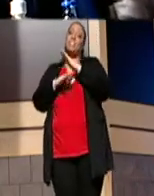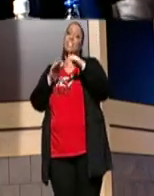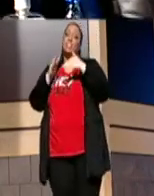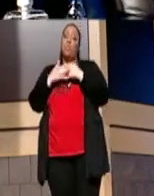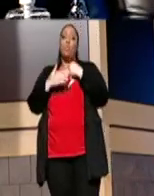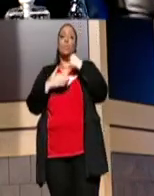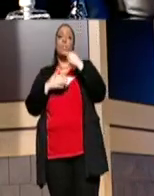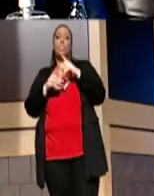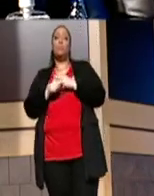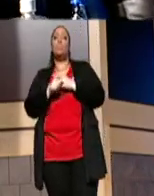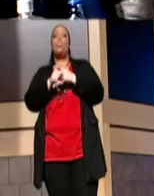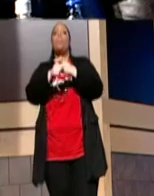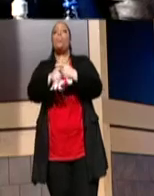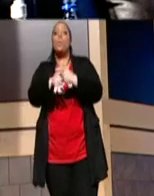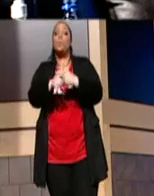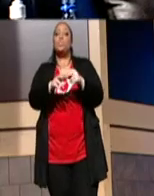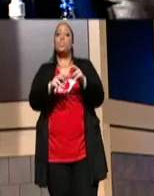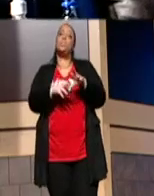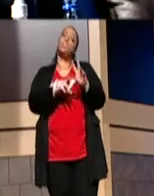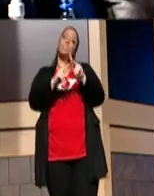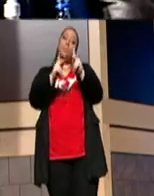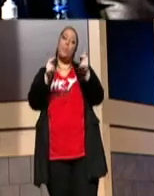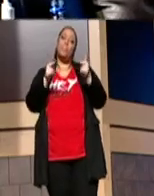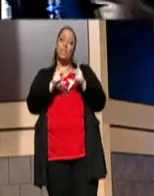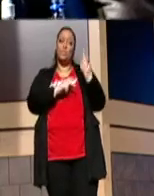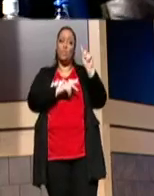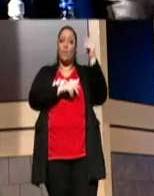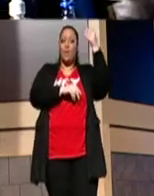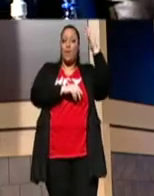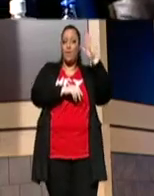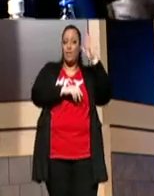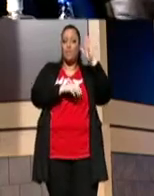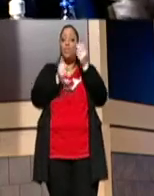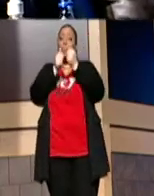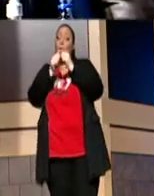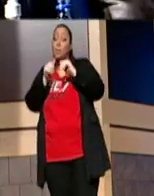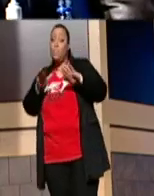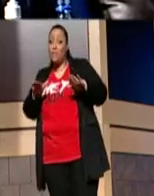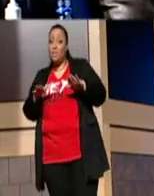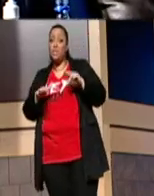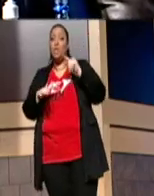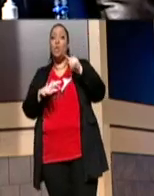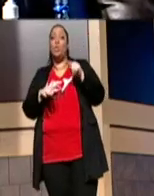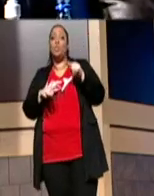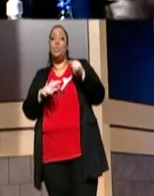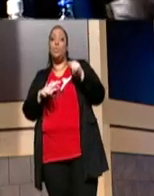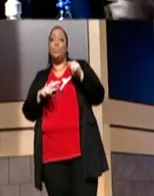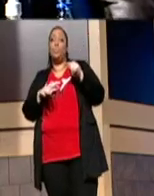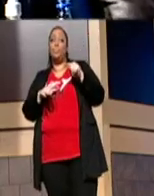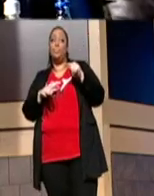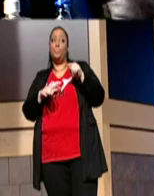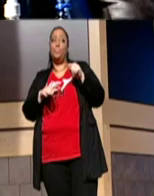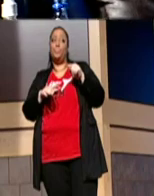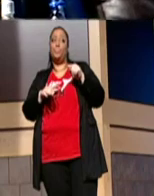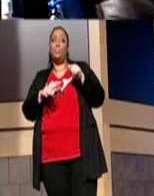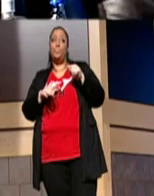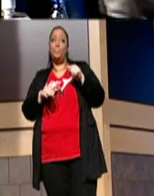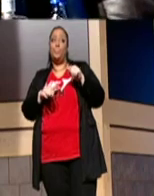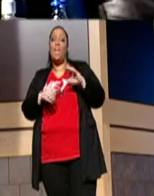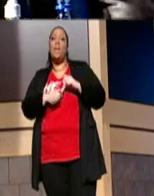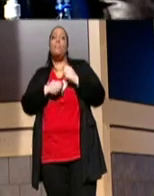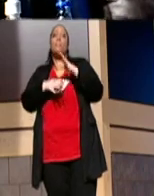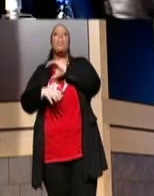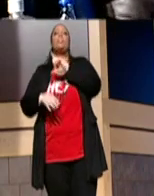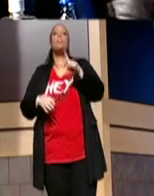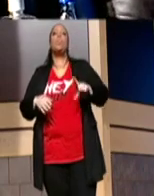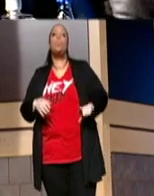need to rush to the place where God is. Mm. He said, and you're going to be blessed. You will have no pestilence because you have made the Lord